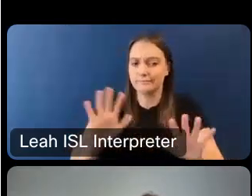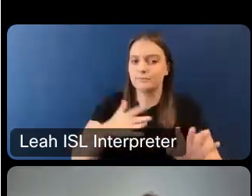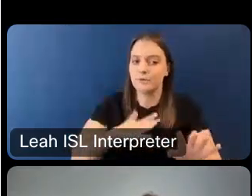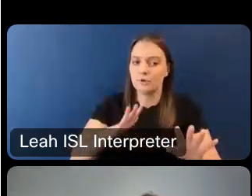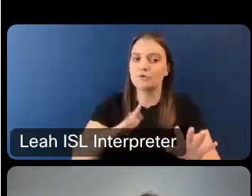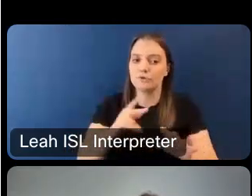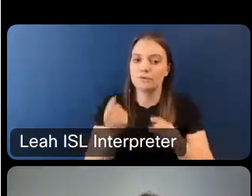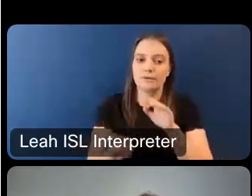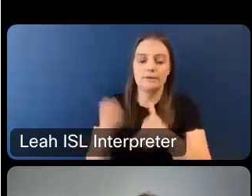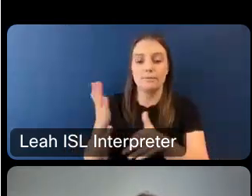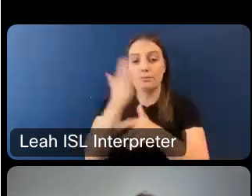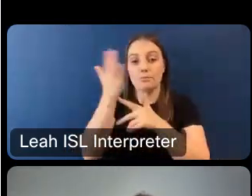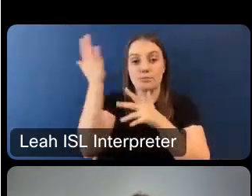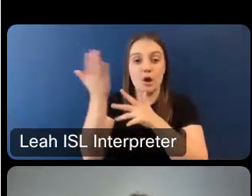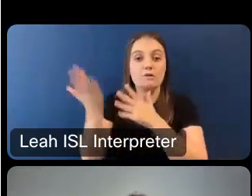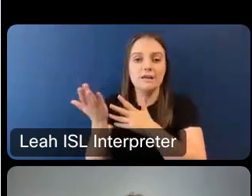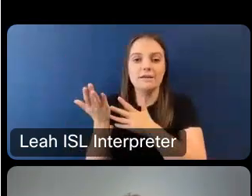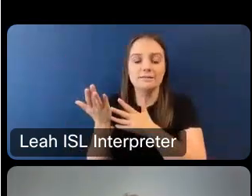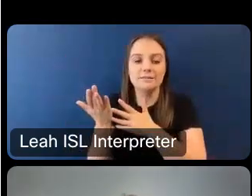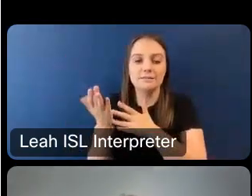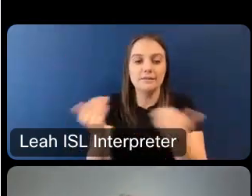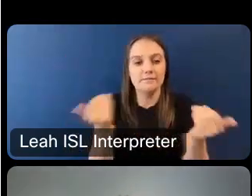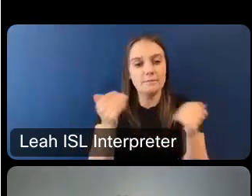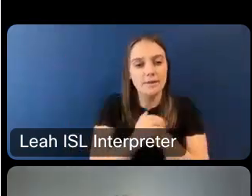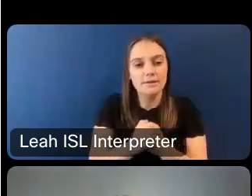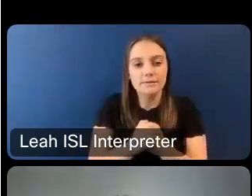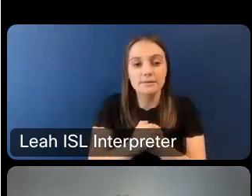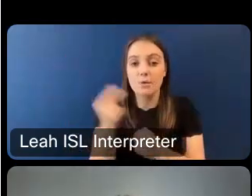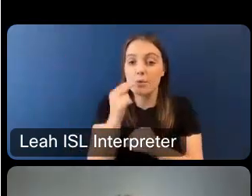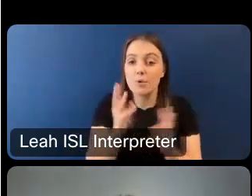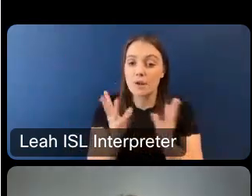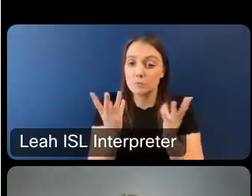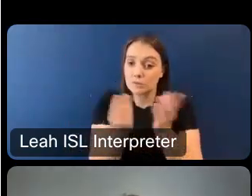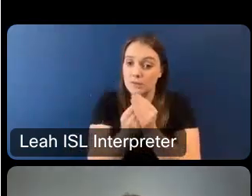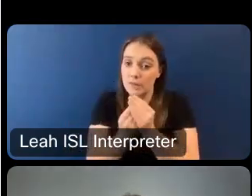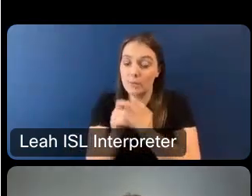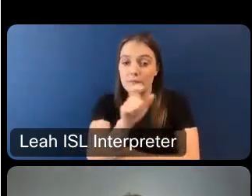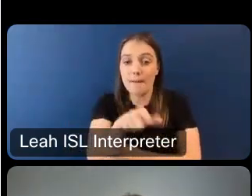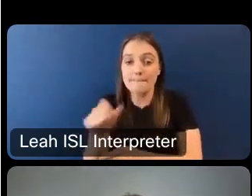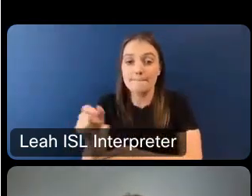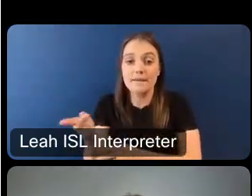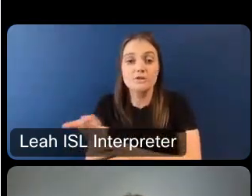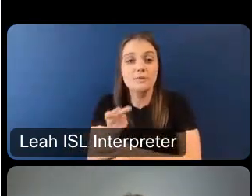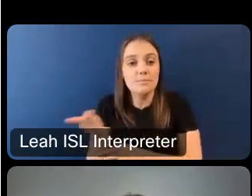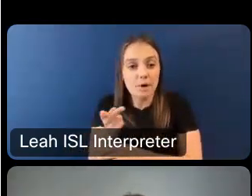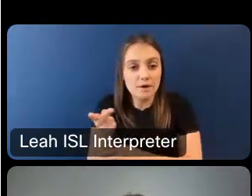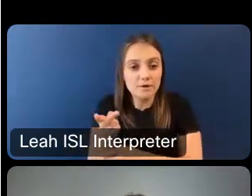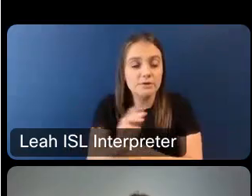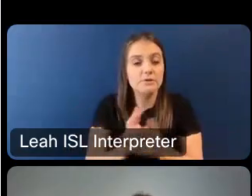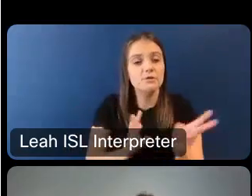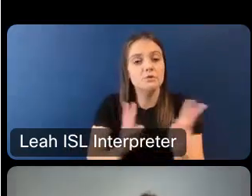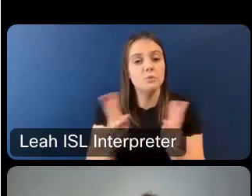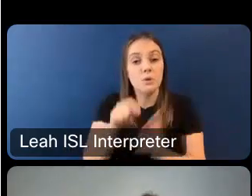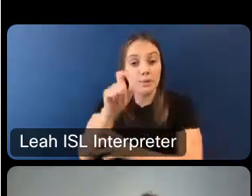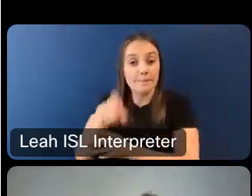kind of prioritized information. Did a nice piece of work with our patient partners to complement them with some patient